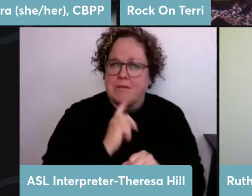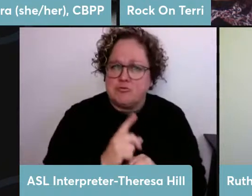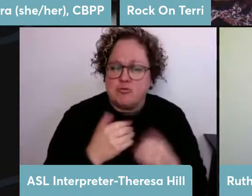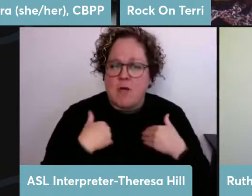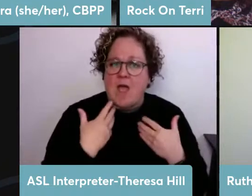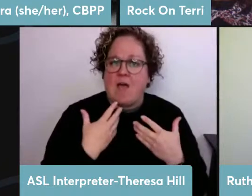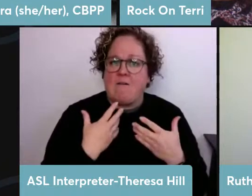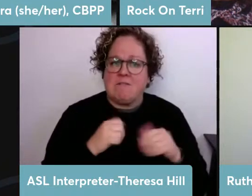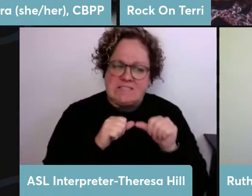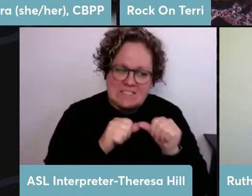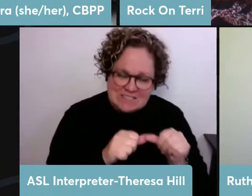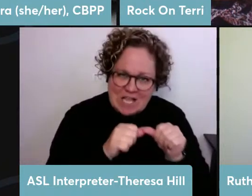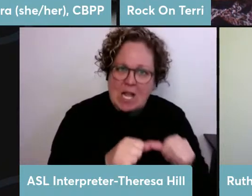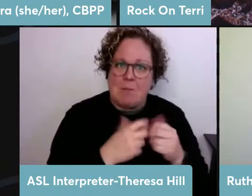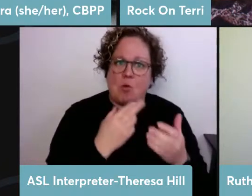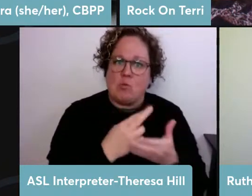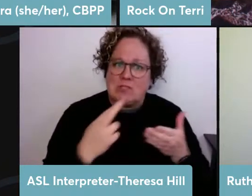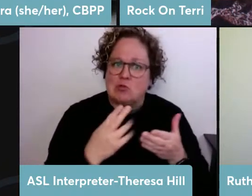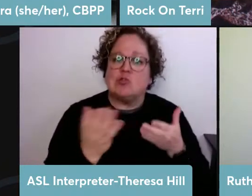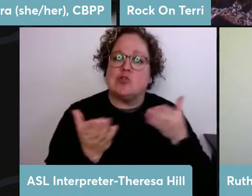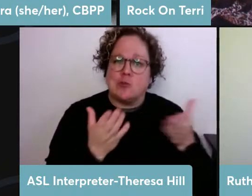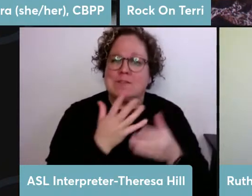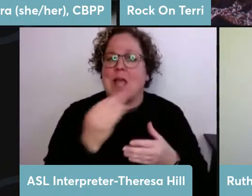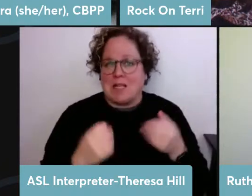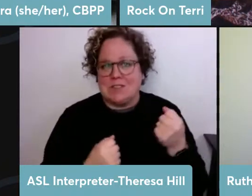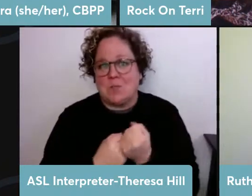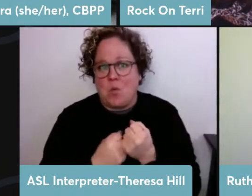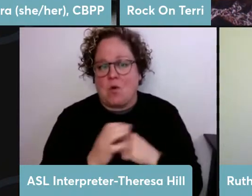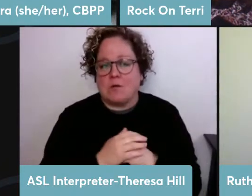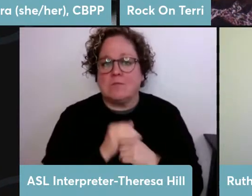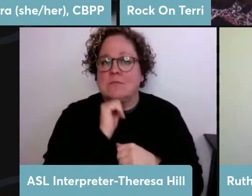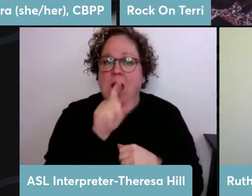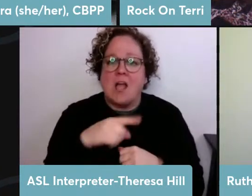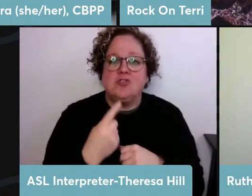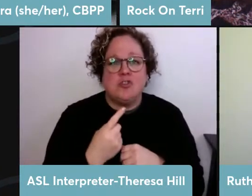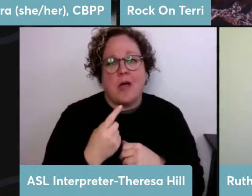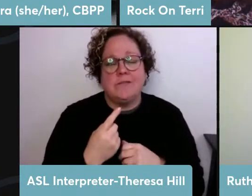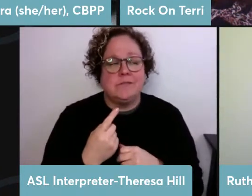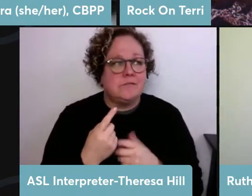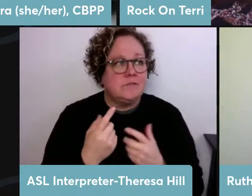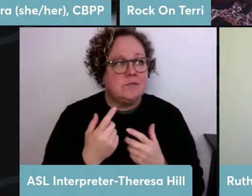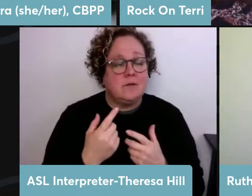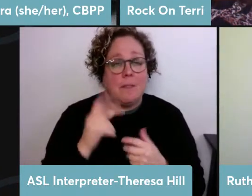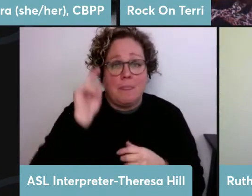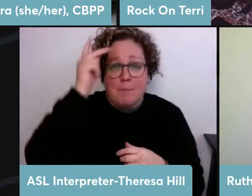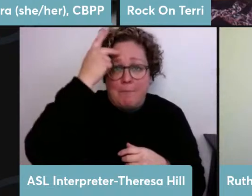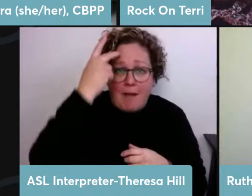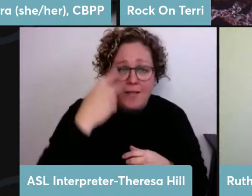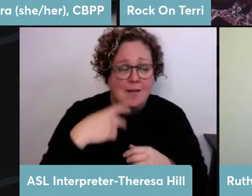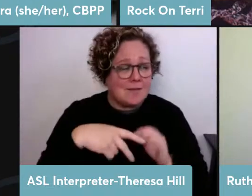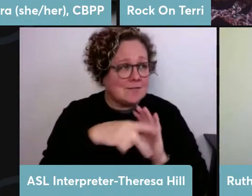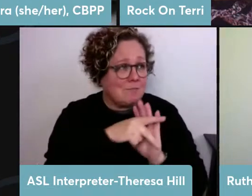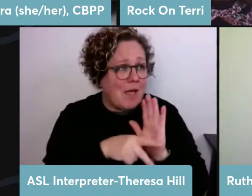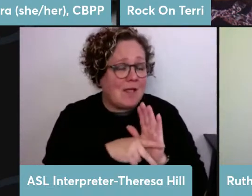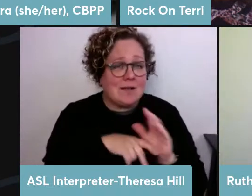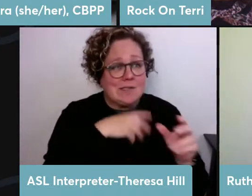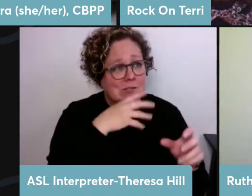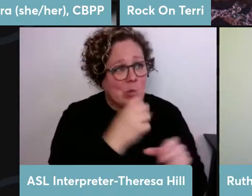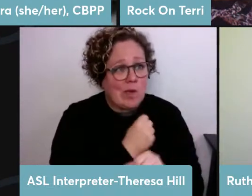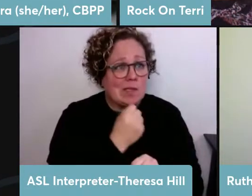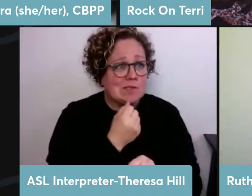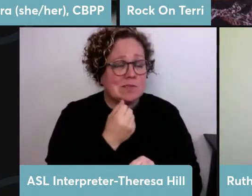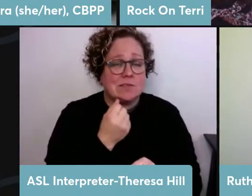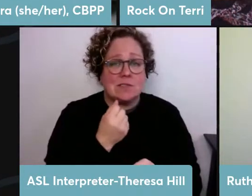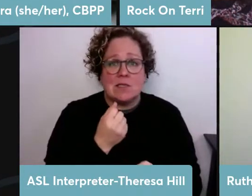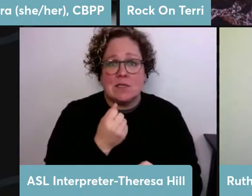resources, services, and supports. It shouldn't be the winds of politics, policies, or politicians